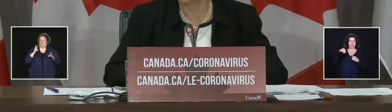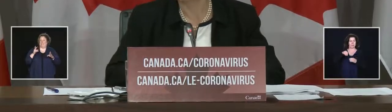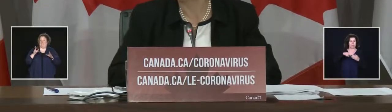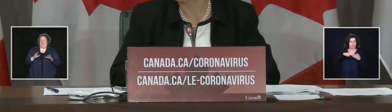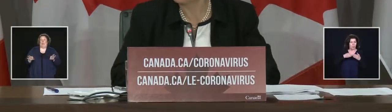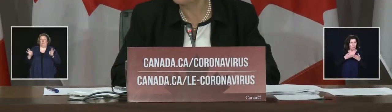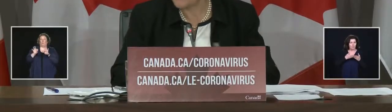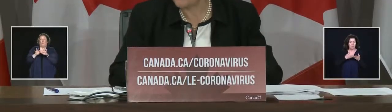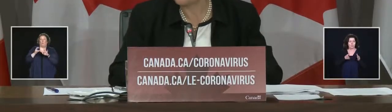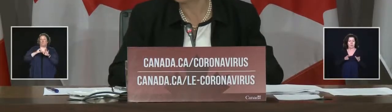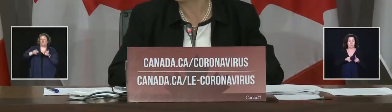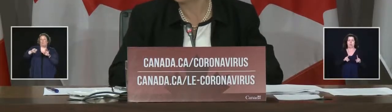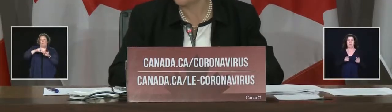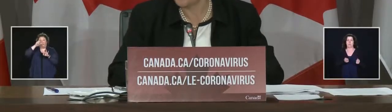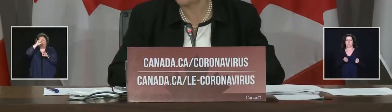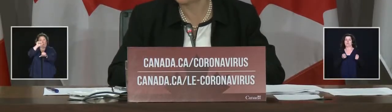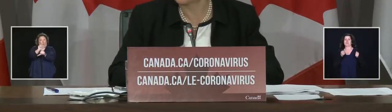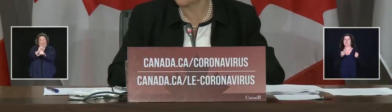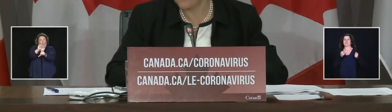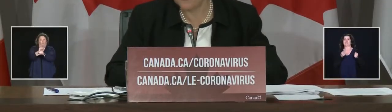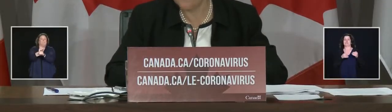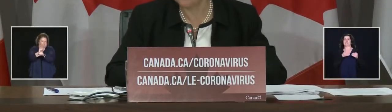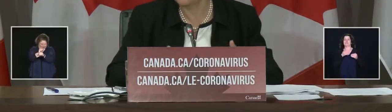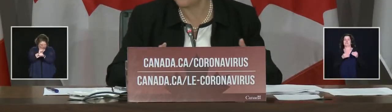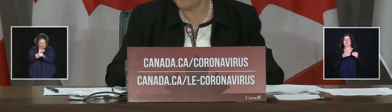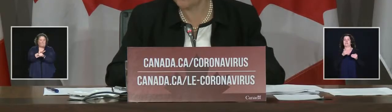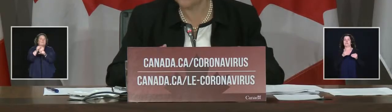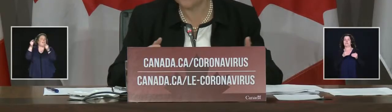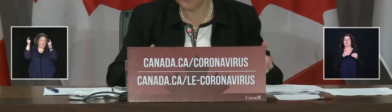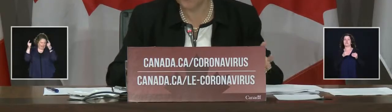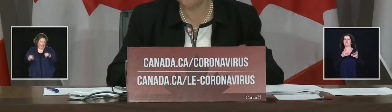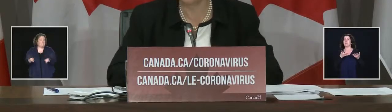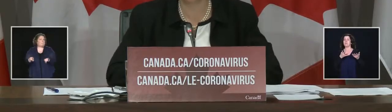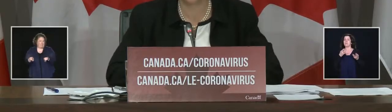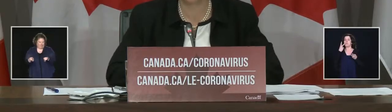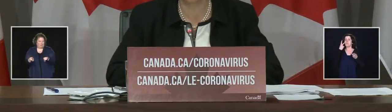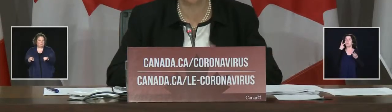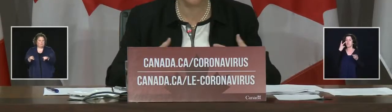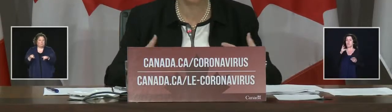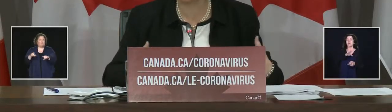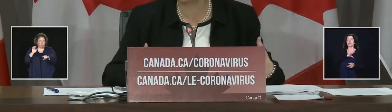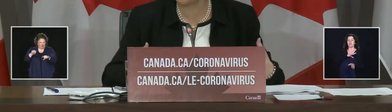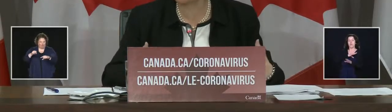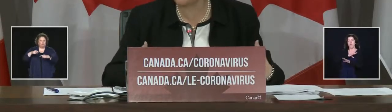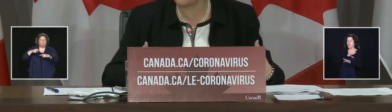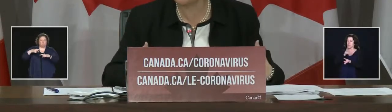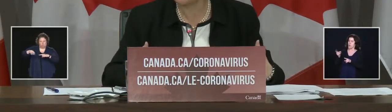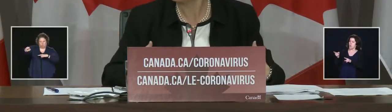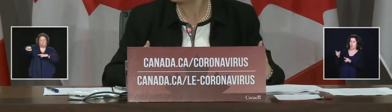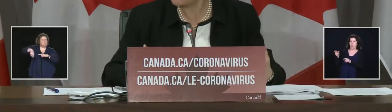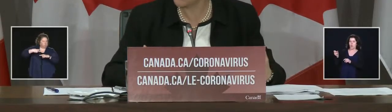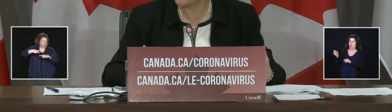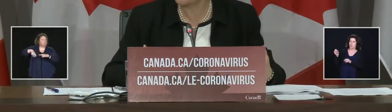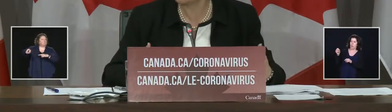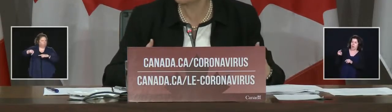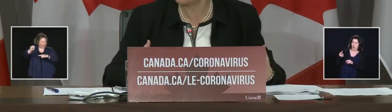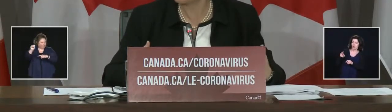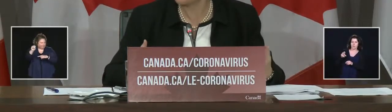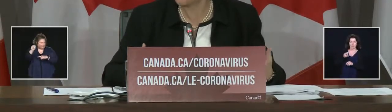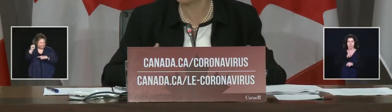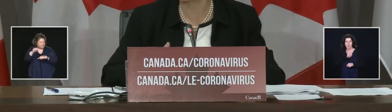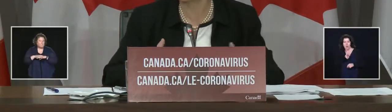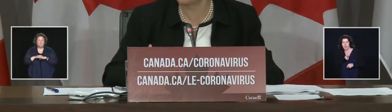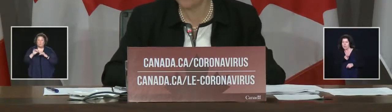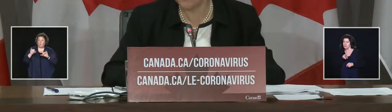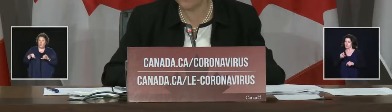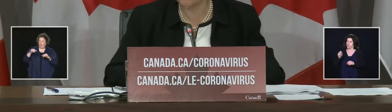happening back and forth across the Canada-US border. So the arrangement we have today is working, and it